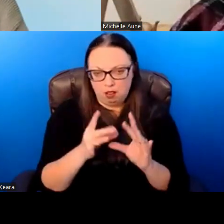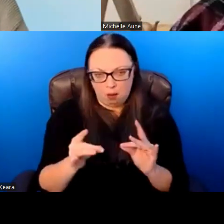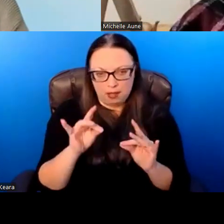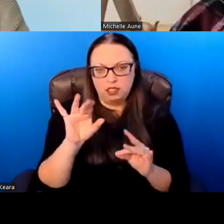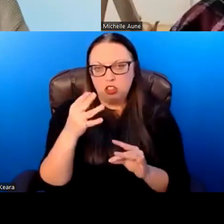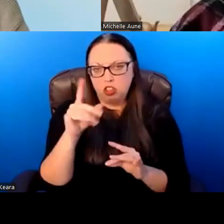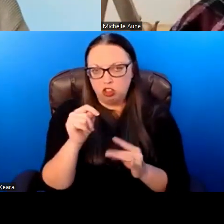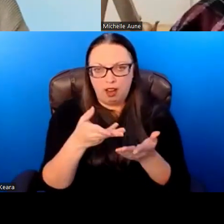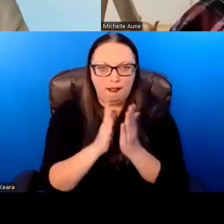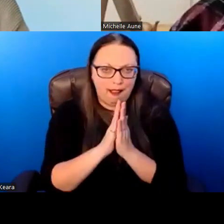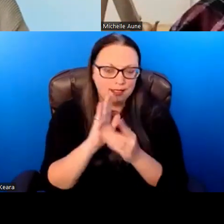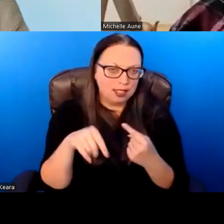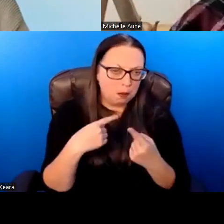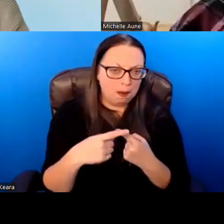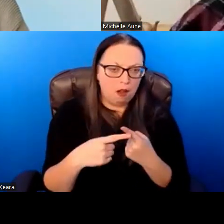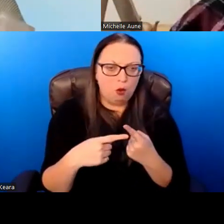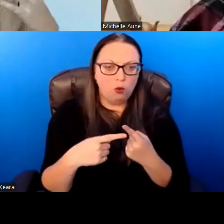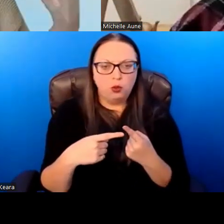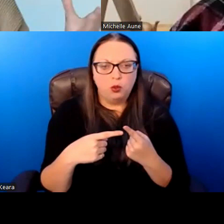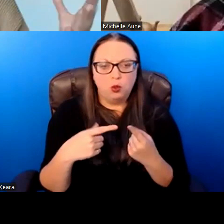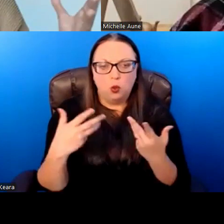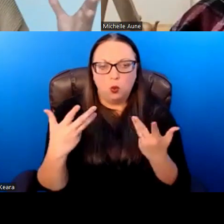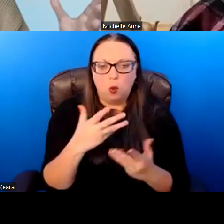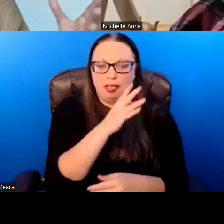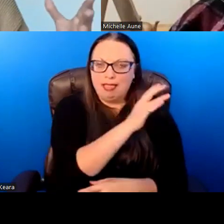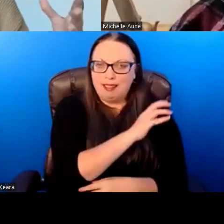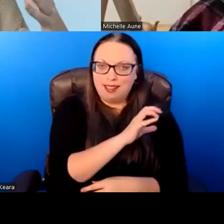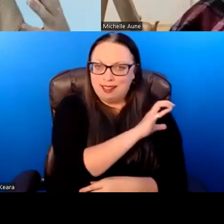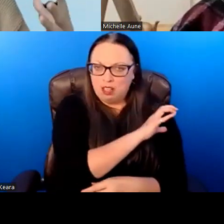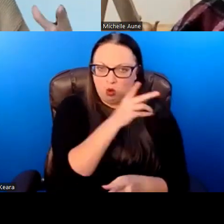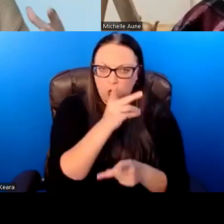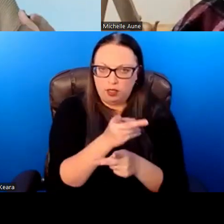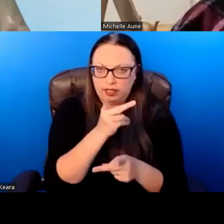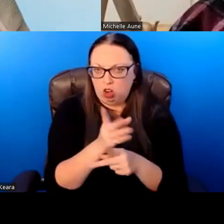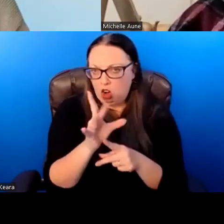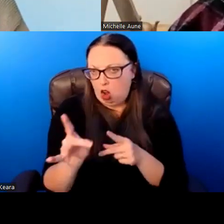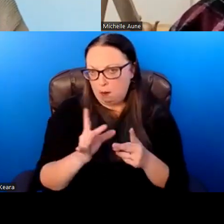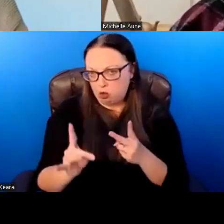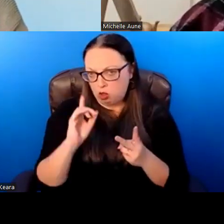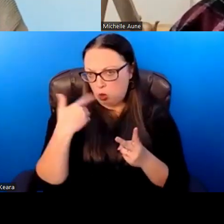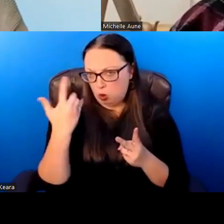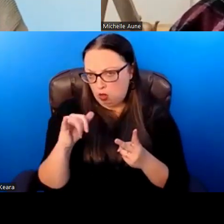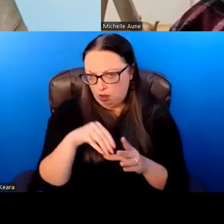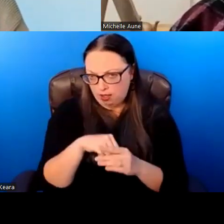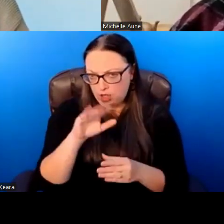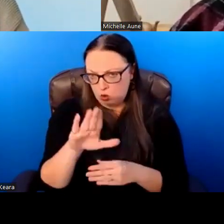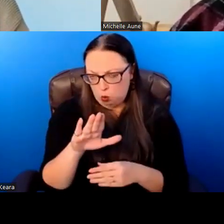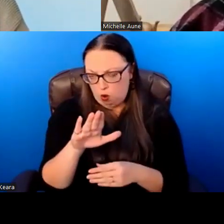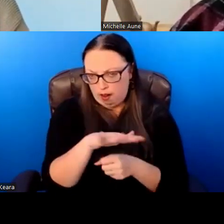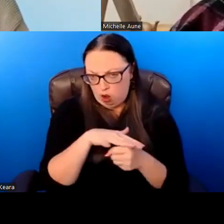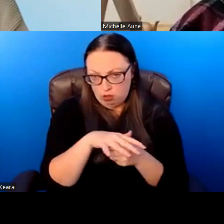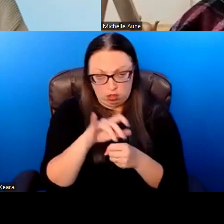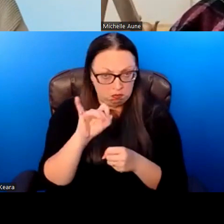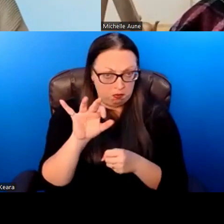asking about, what the clinical care options look like in your area and if those are limited.